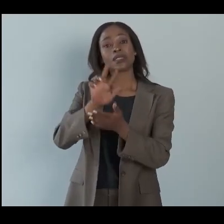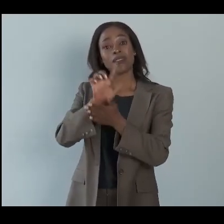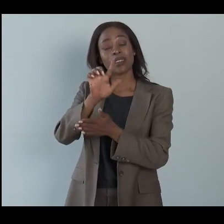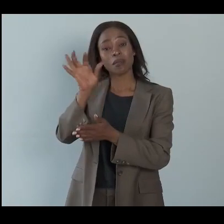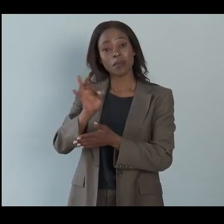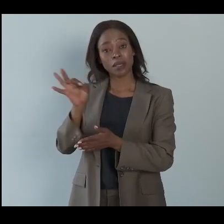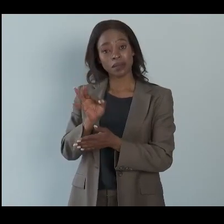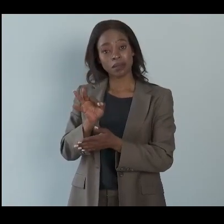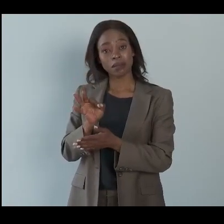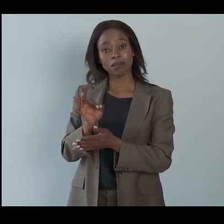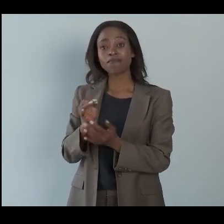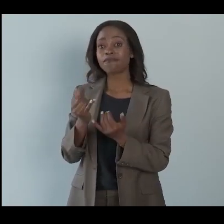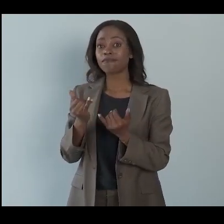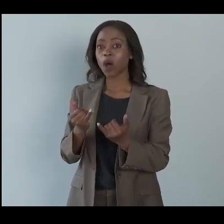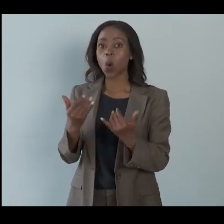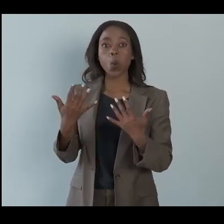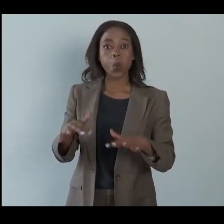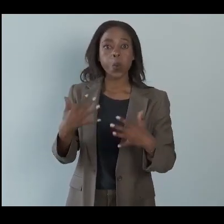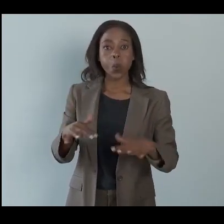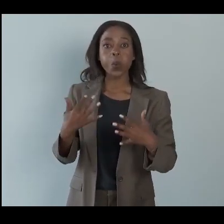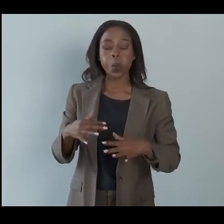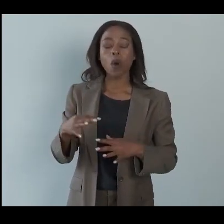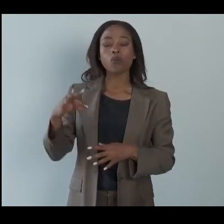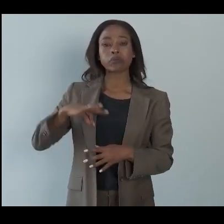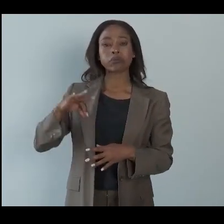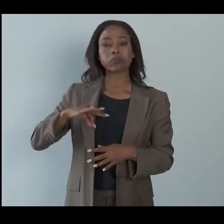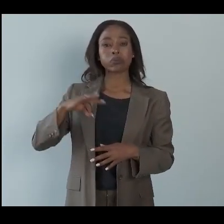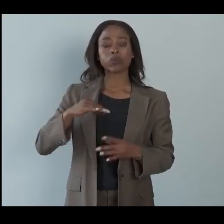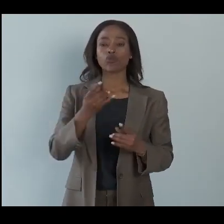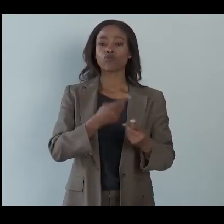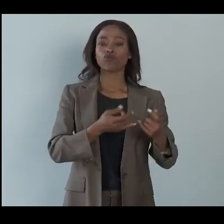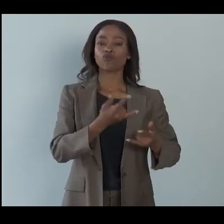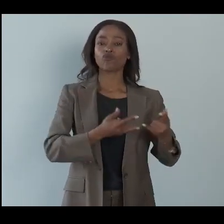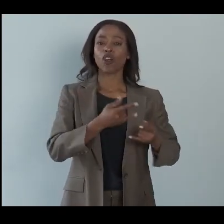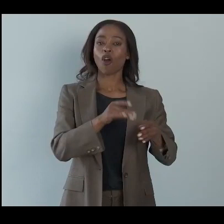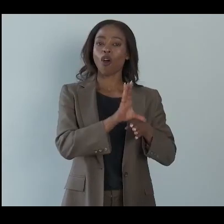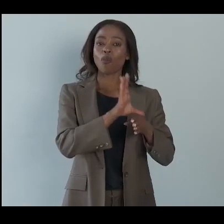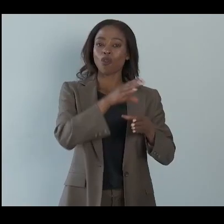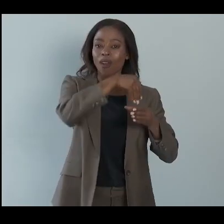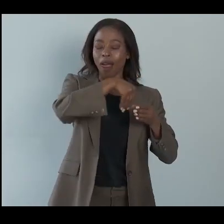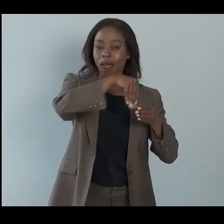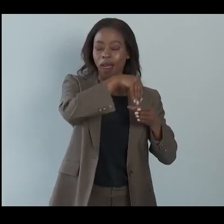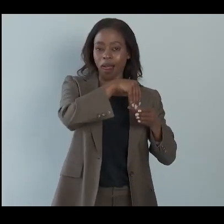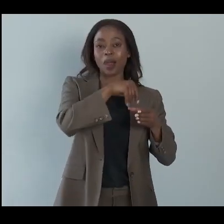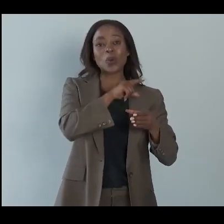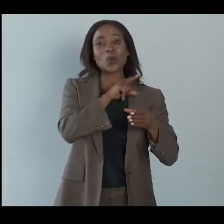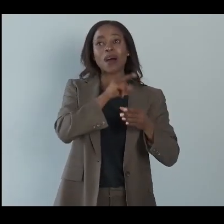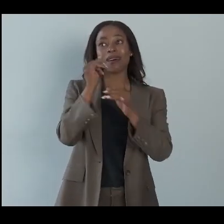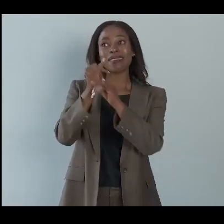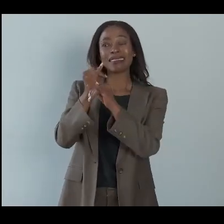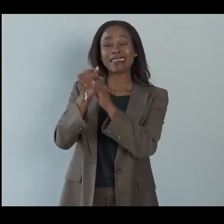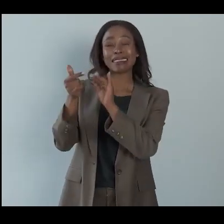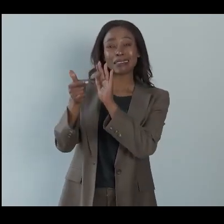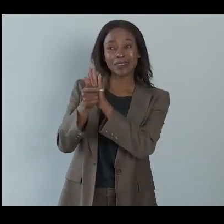period benefited from abnormally large hardware sales as POS terminals were upgraded due to industry-wide legislation